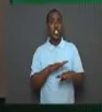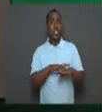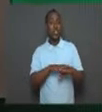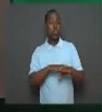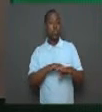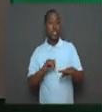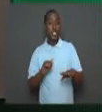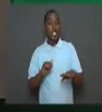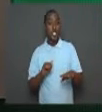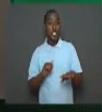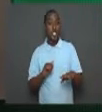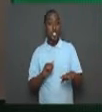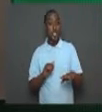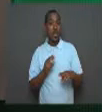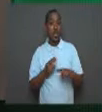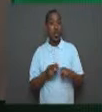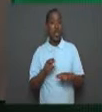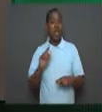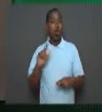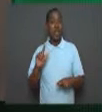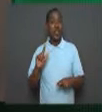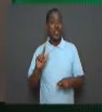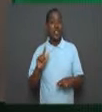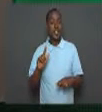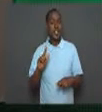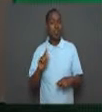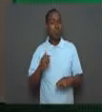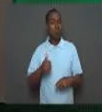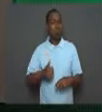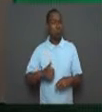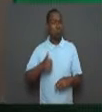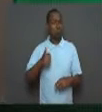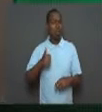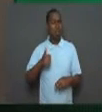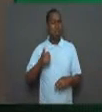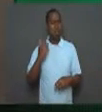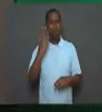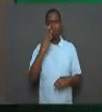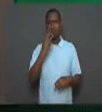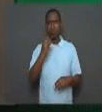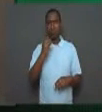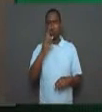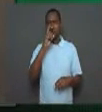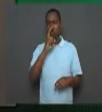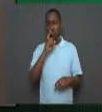botanist Carl Linnaeus who was the most well-known taxonomist.